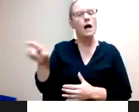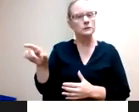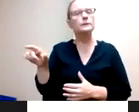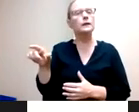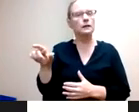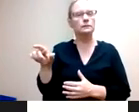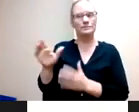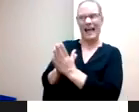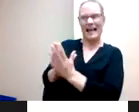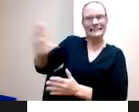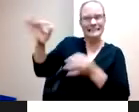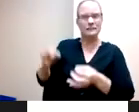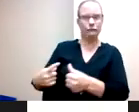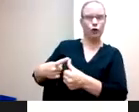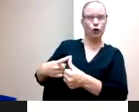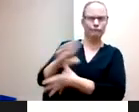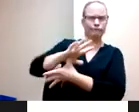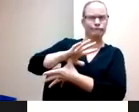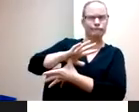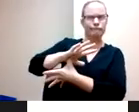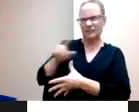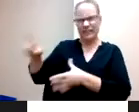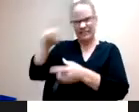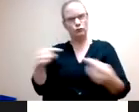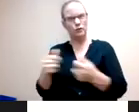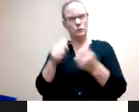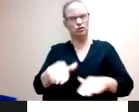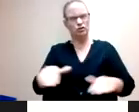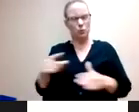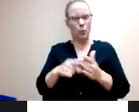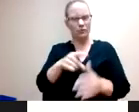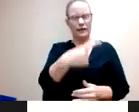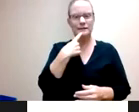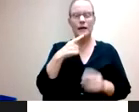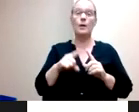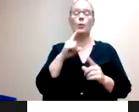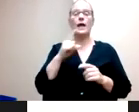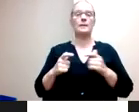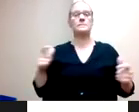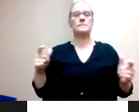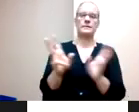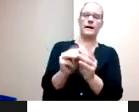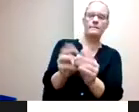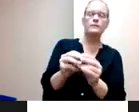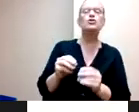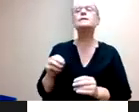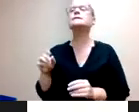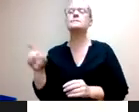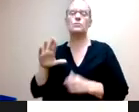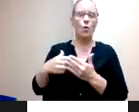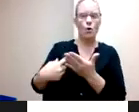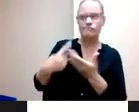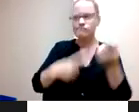children initially, but we had a large telephone conference where they could all talk, and they came then to